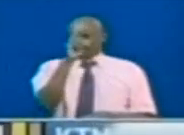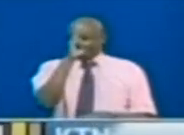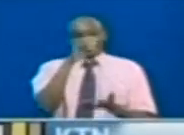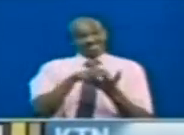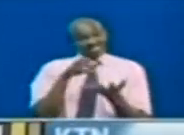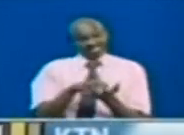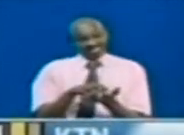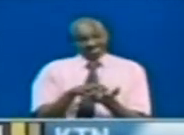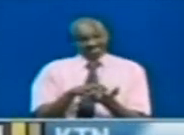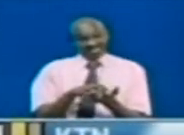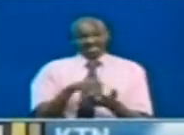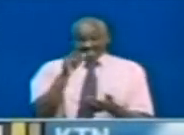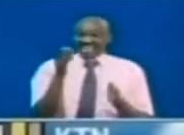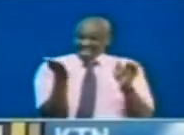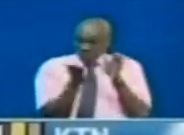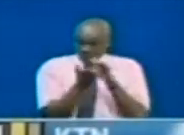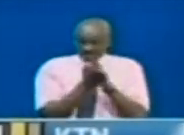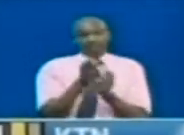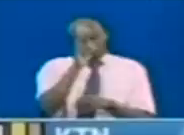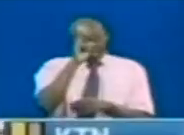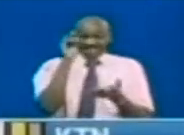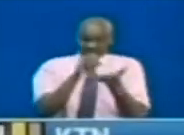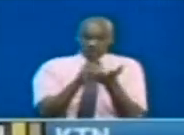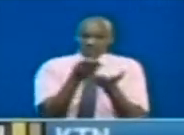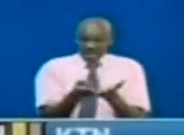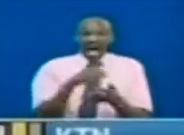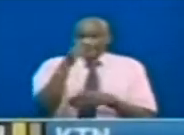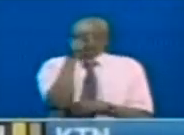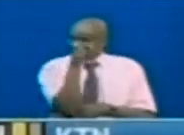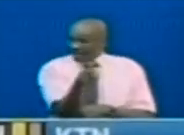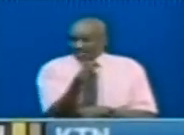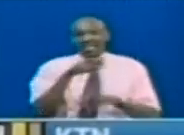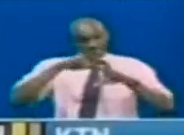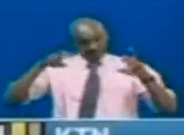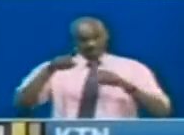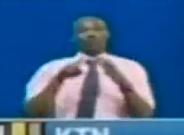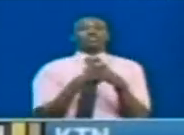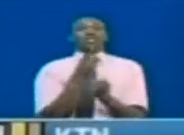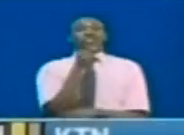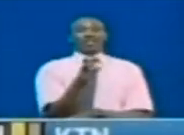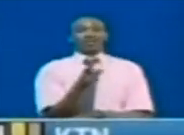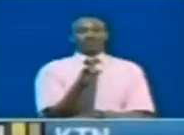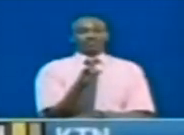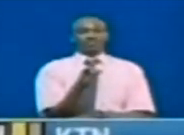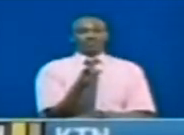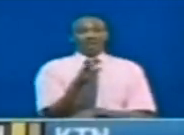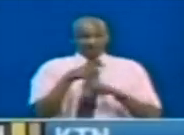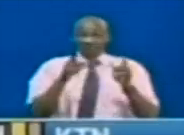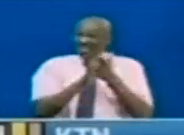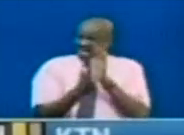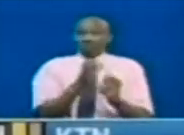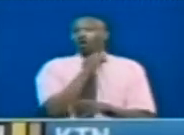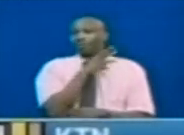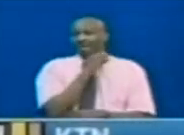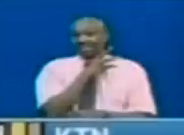station, and it is recorded by the police, after which investigations are to be initiated. But without a